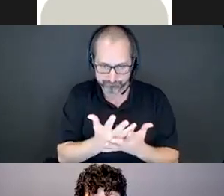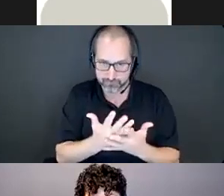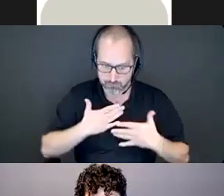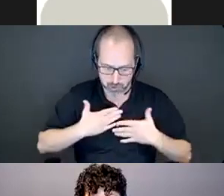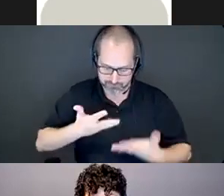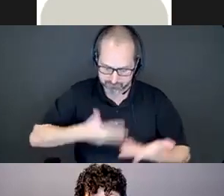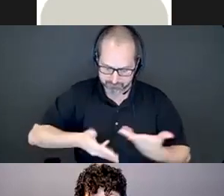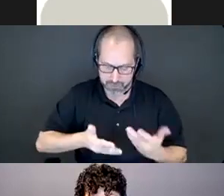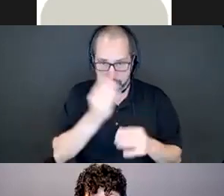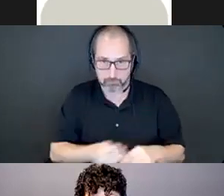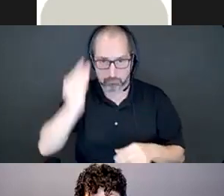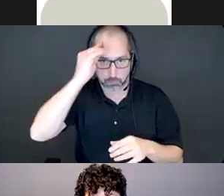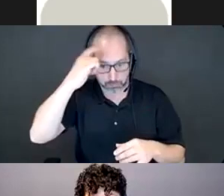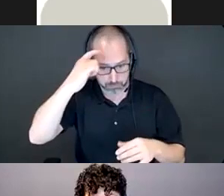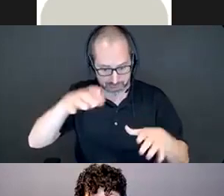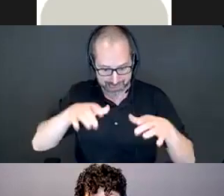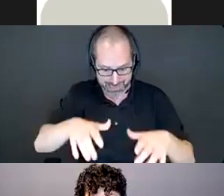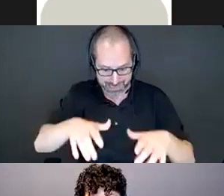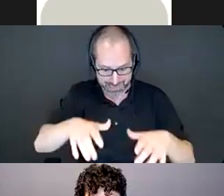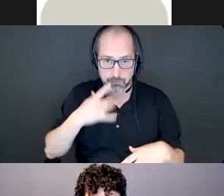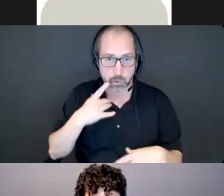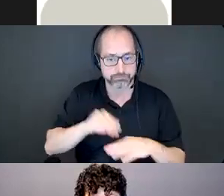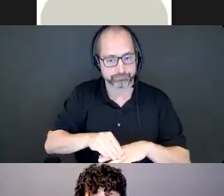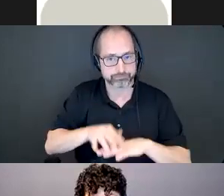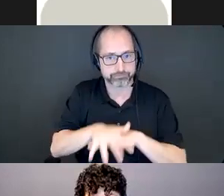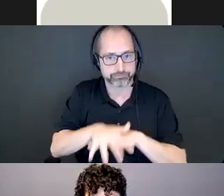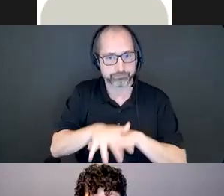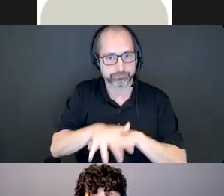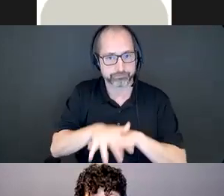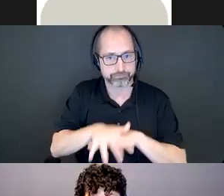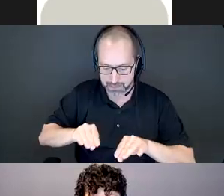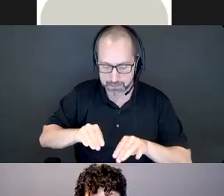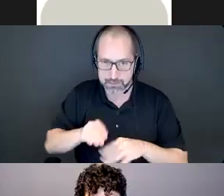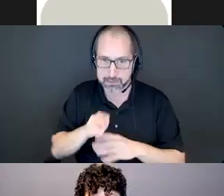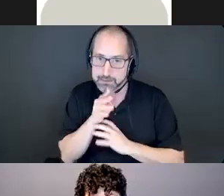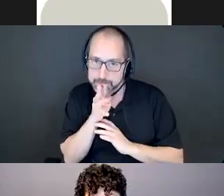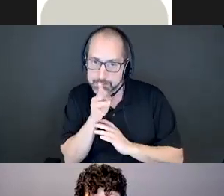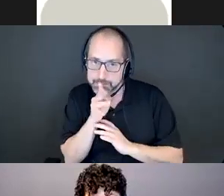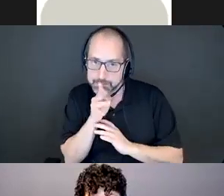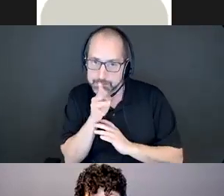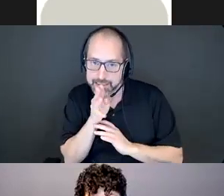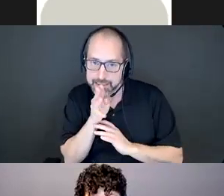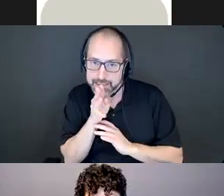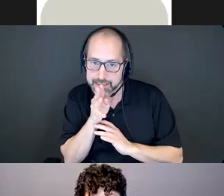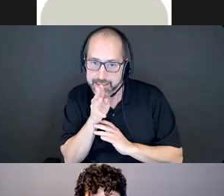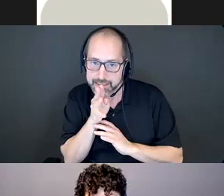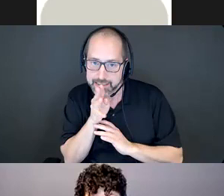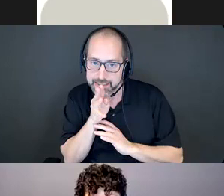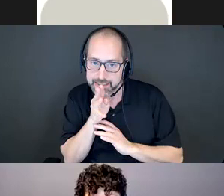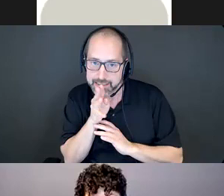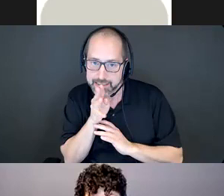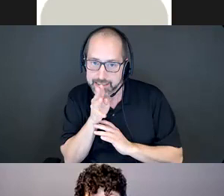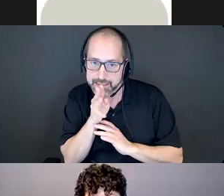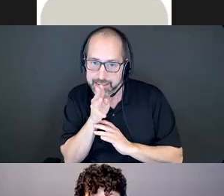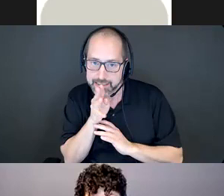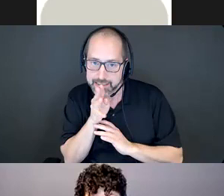control movement, speech, judgment, and memory. And these effects lead to signs